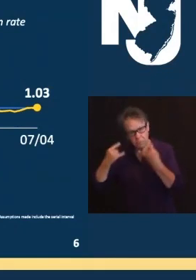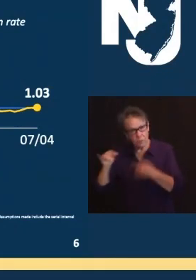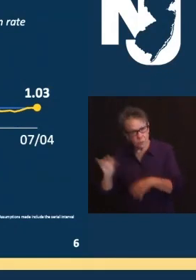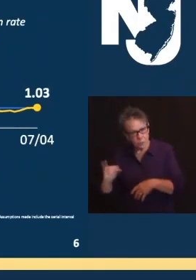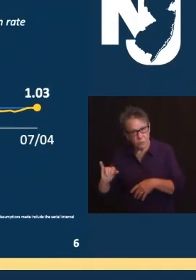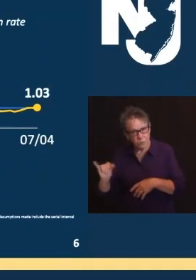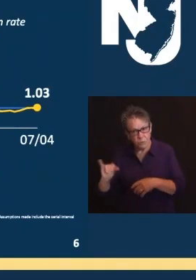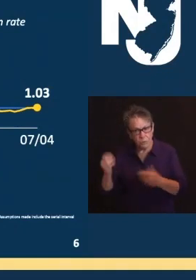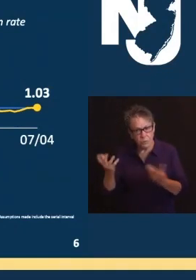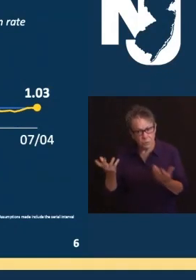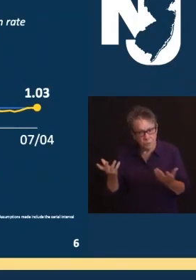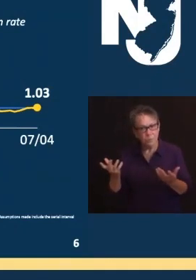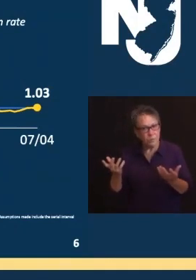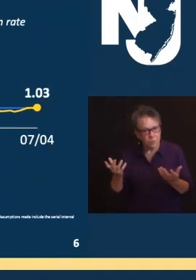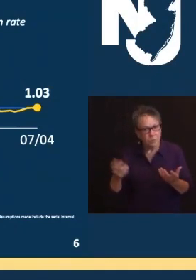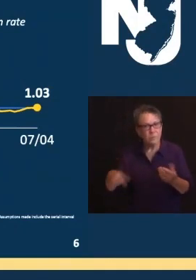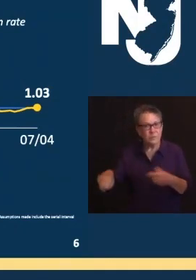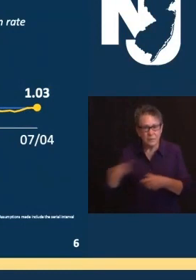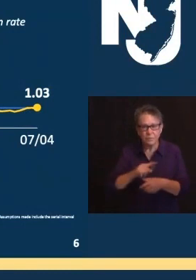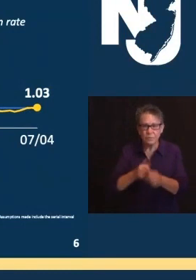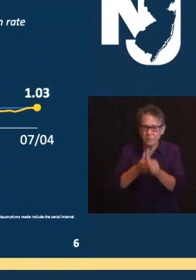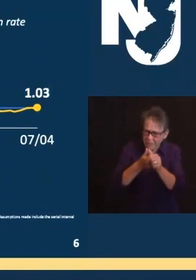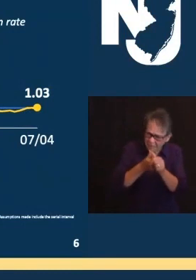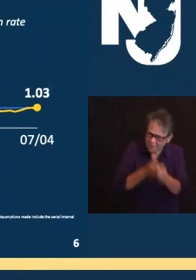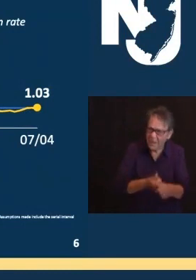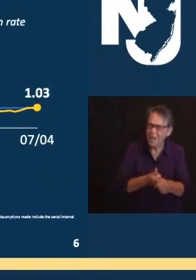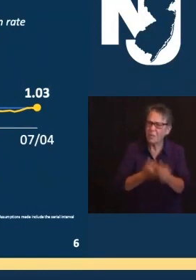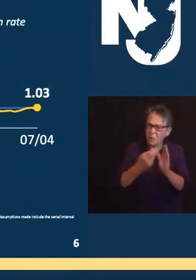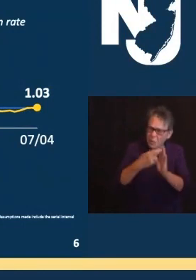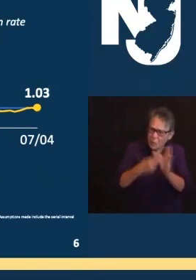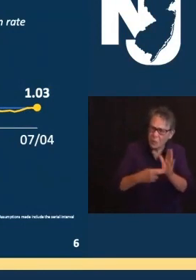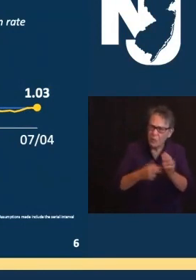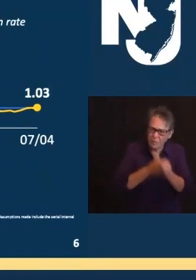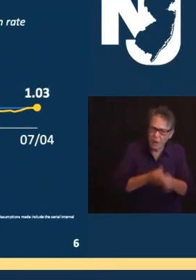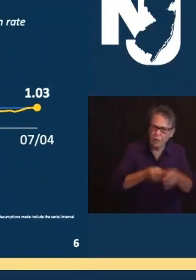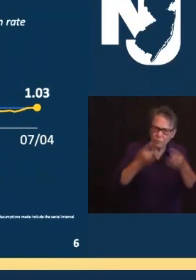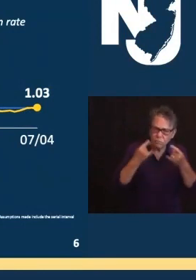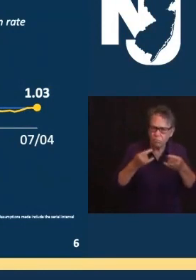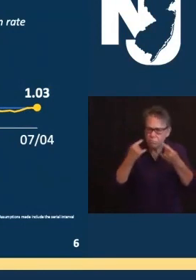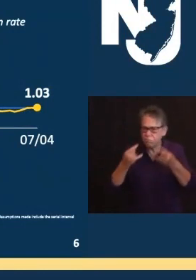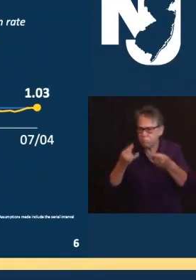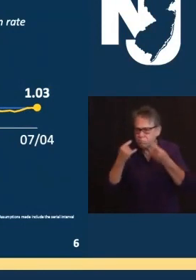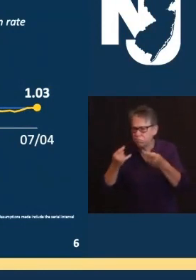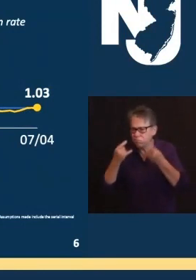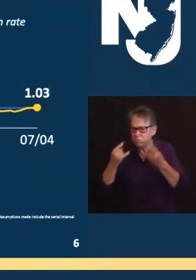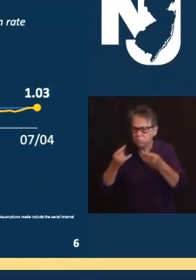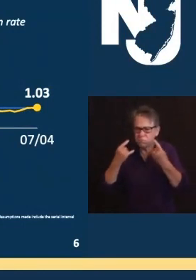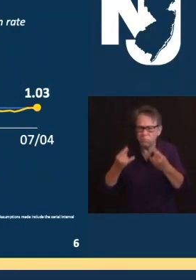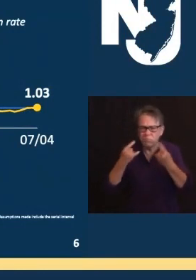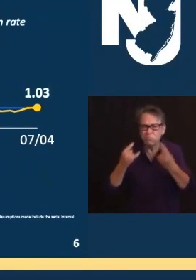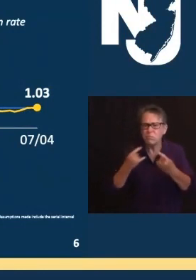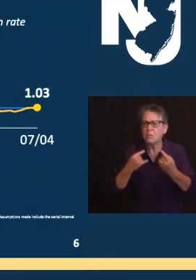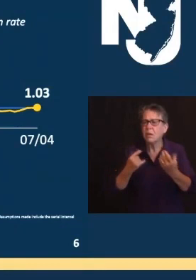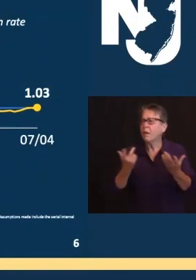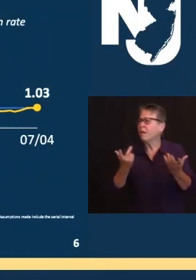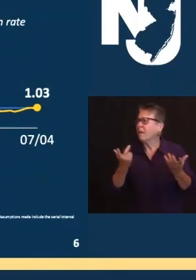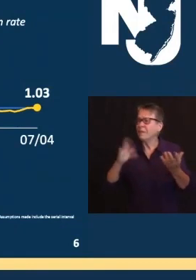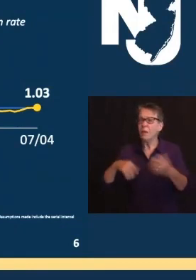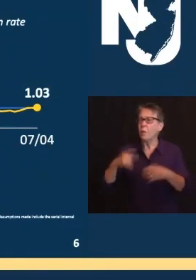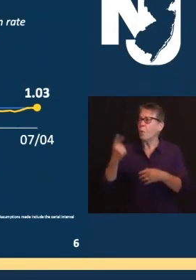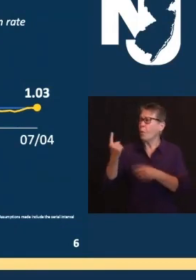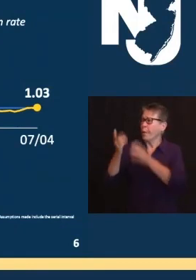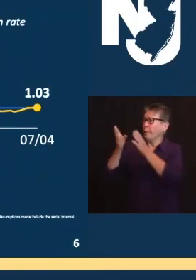work the rest of you all have done. I want us to be able to deliberately and responsibly continue